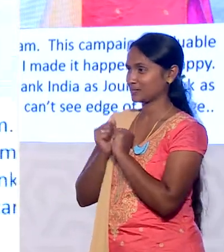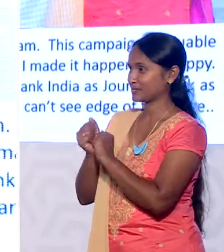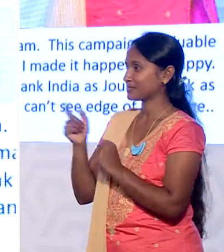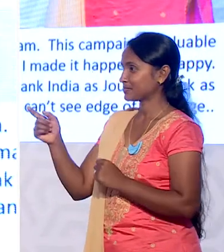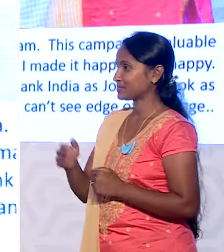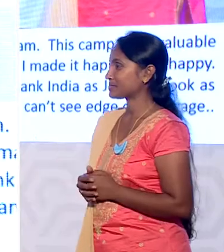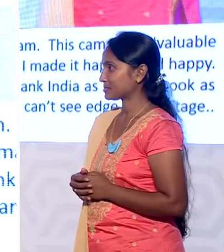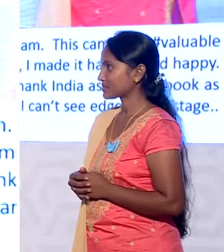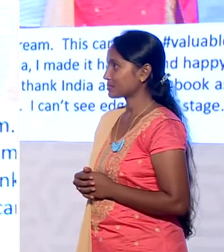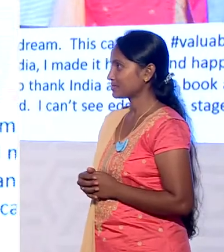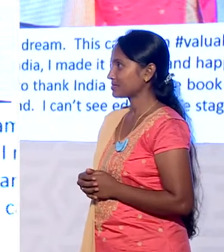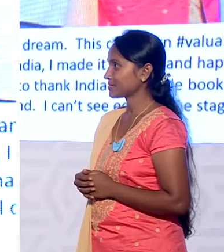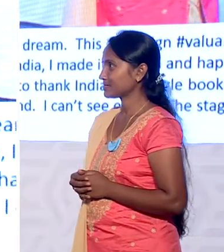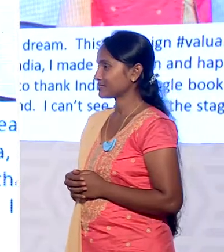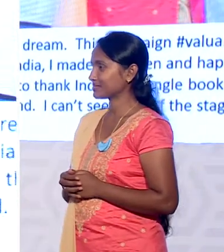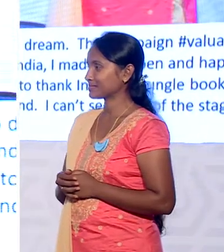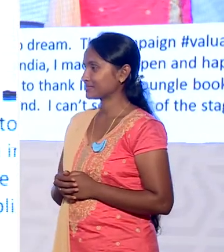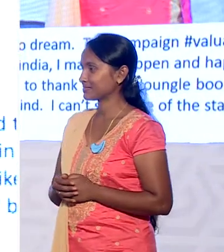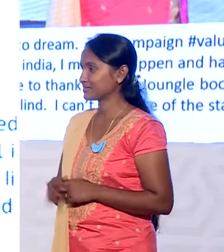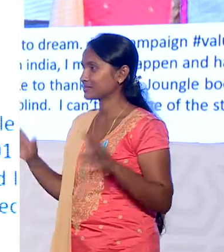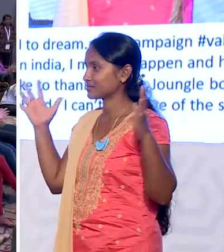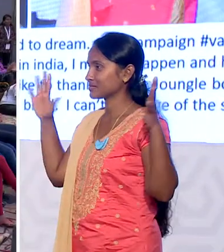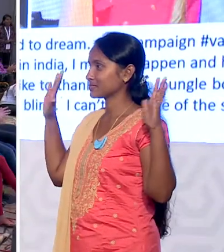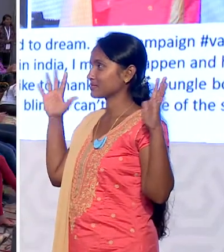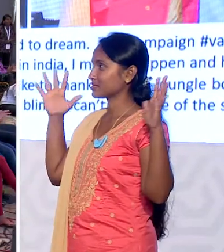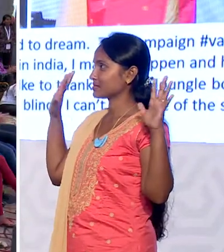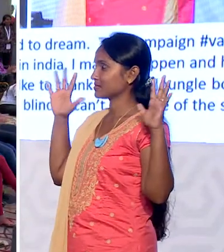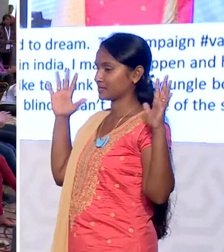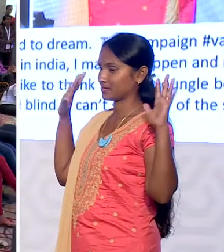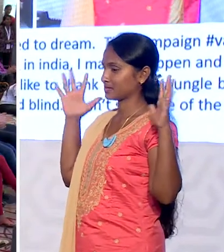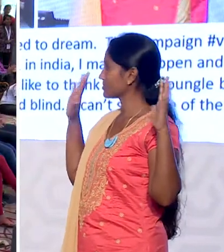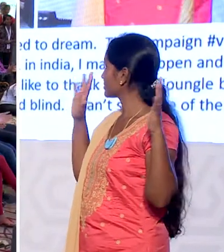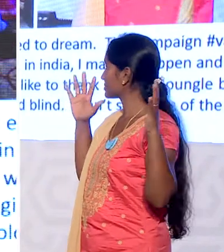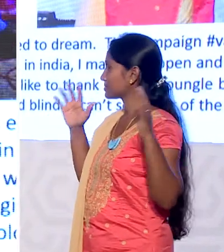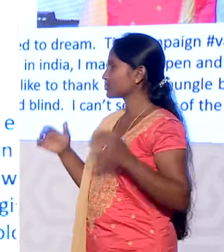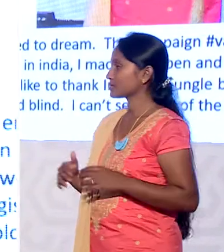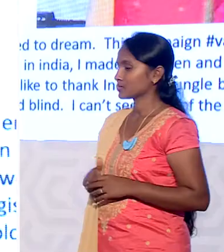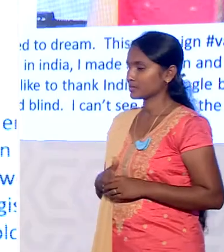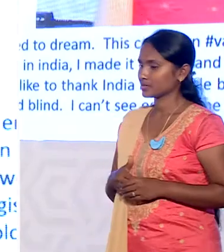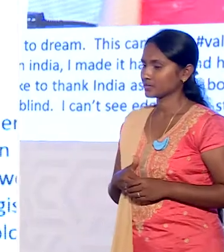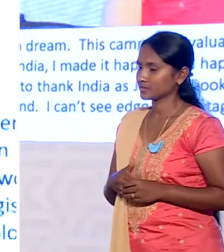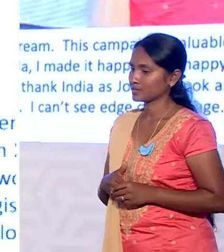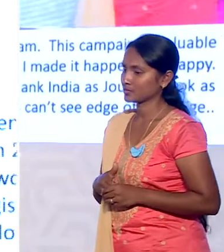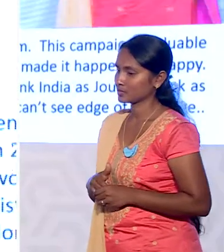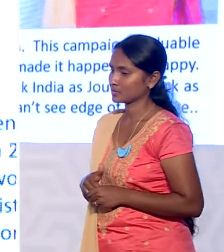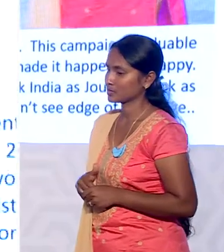It's true. He's the handsomest man in the world. And you know what? He loves me so much to let me go off around the world.